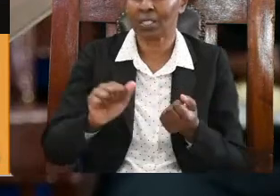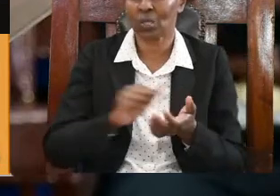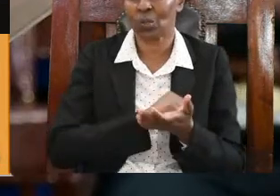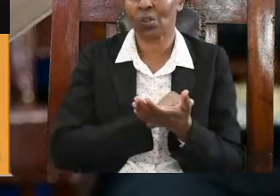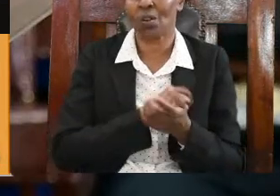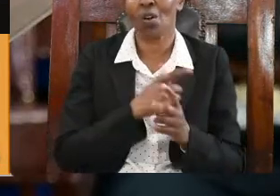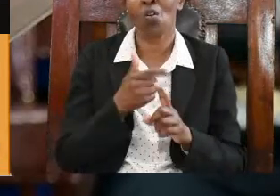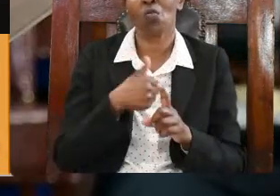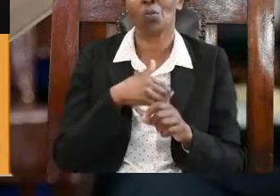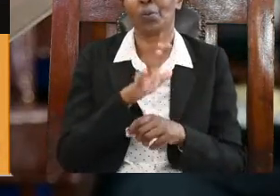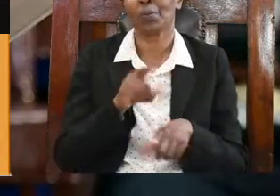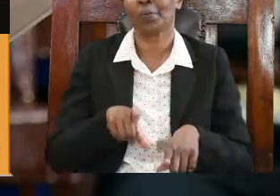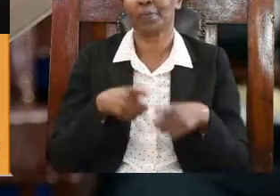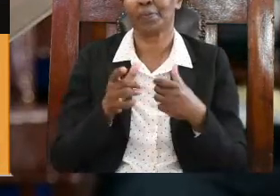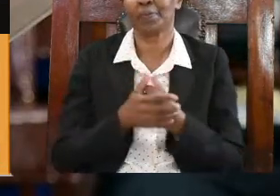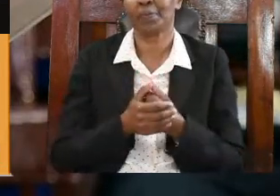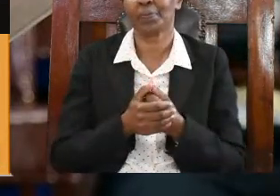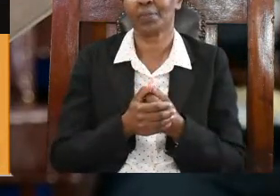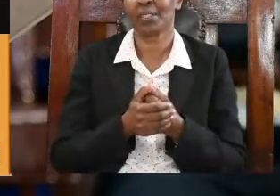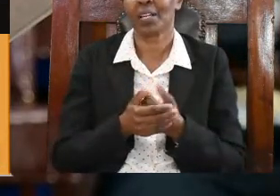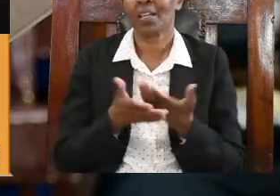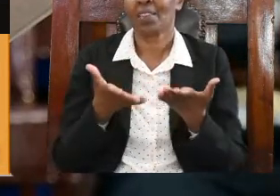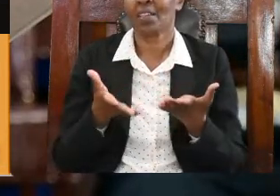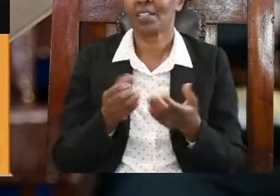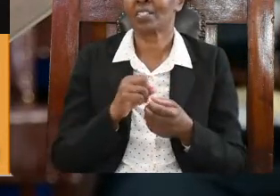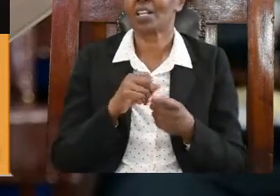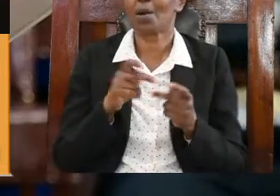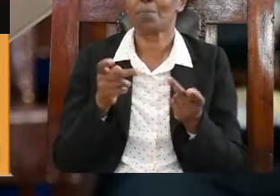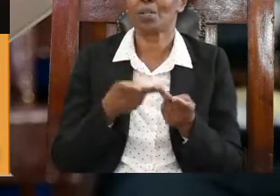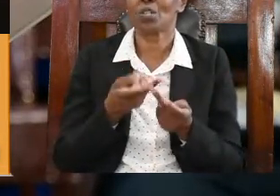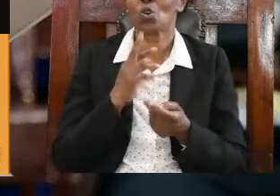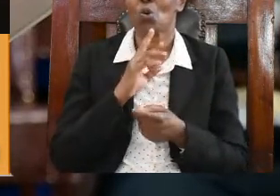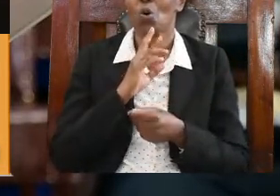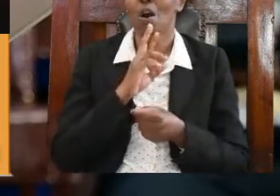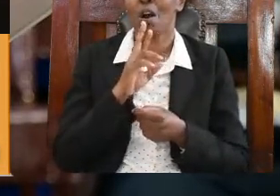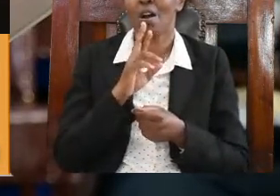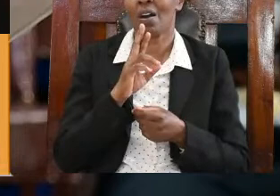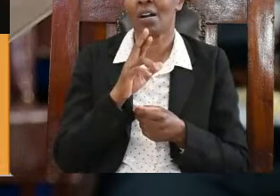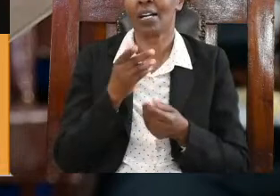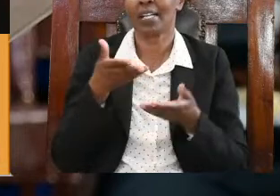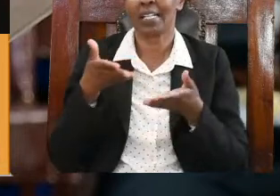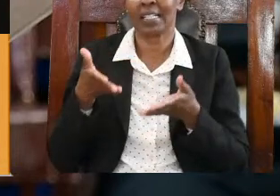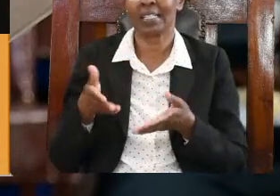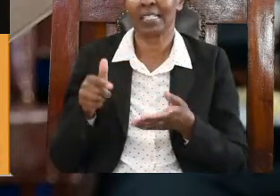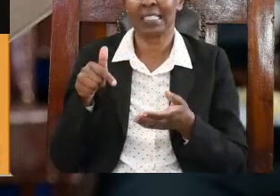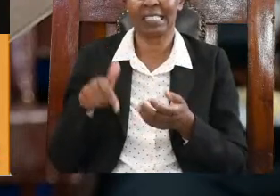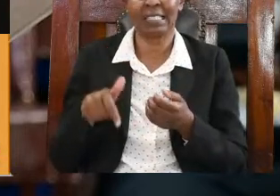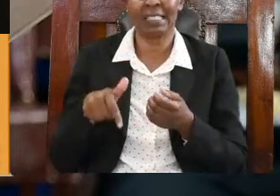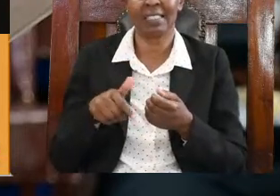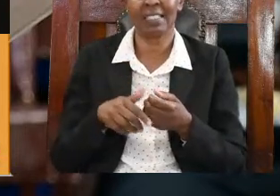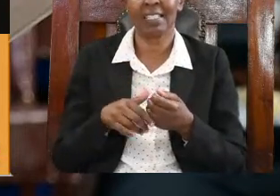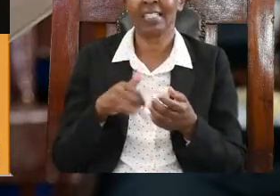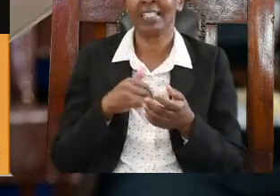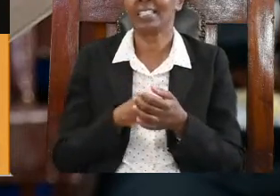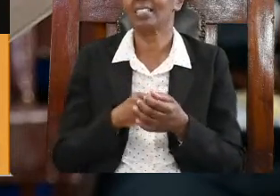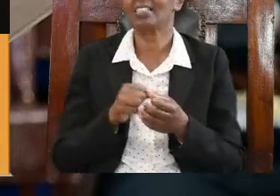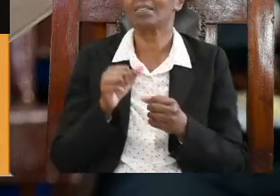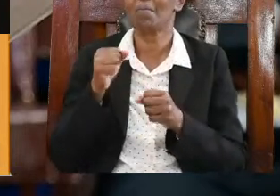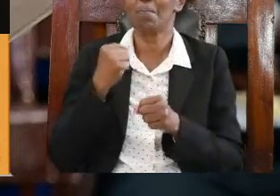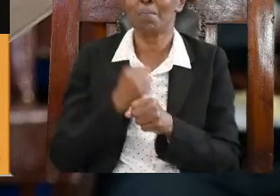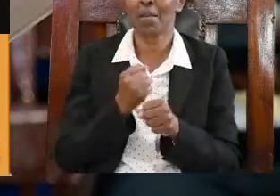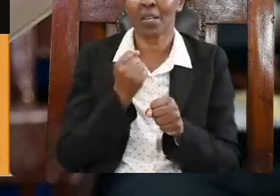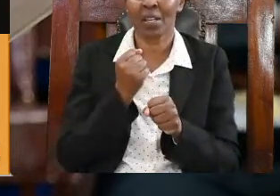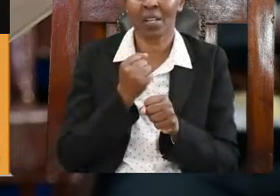I mean, there is a place where you have been placed, but that place keeps on giving you wounds